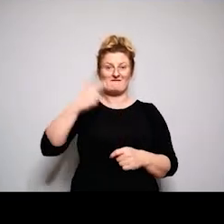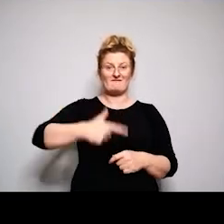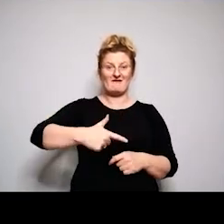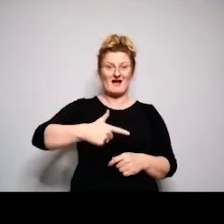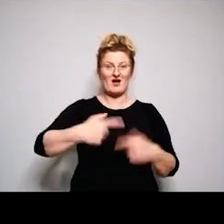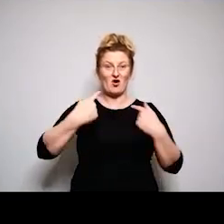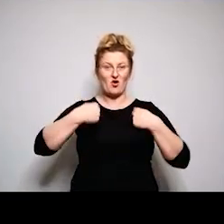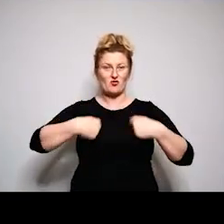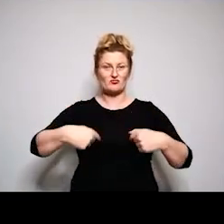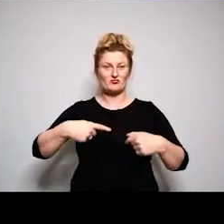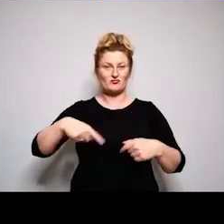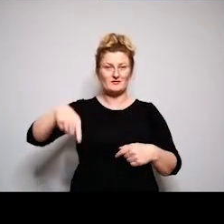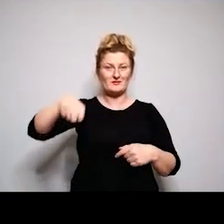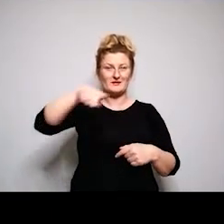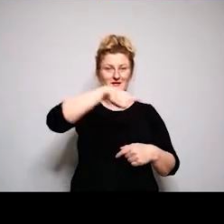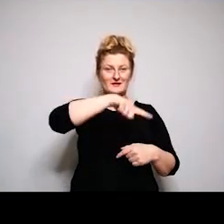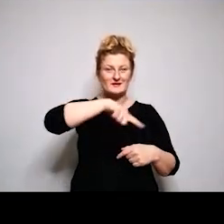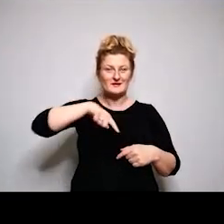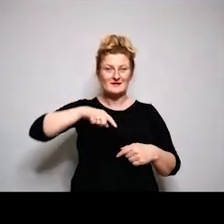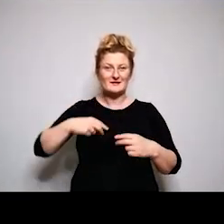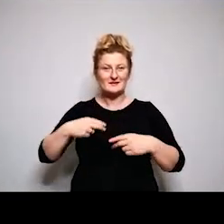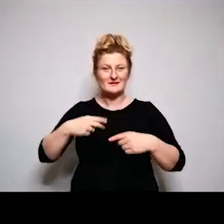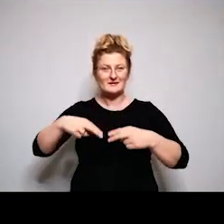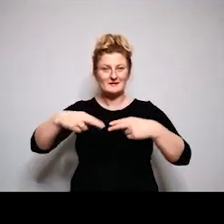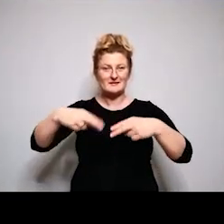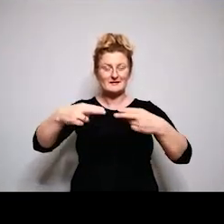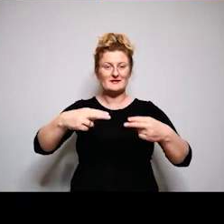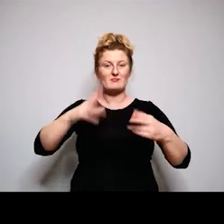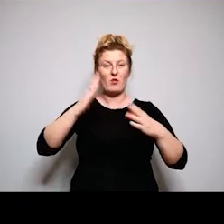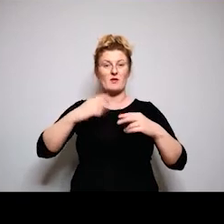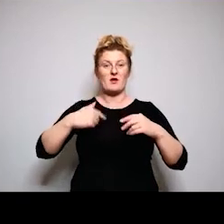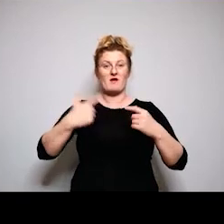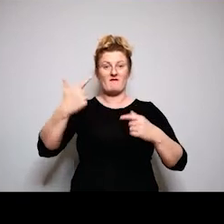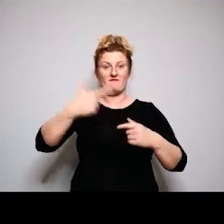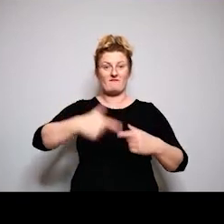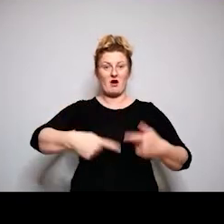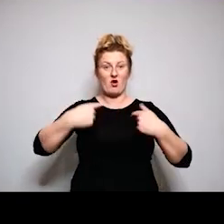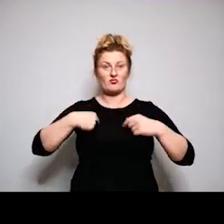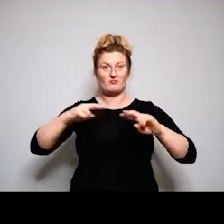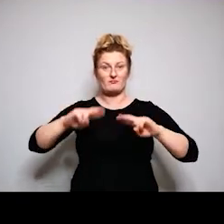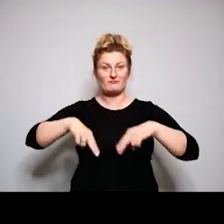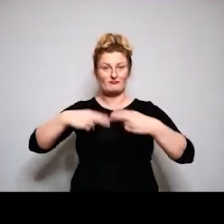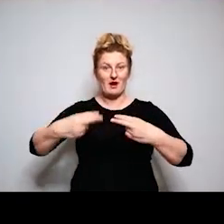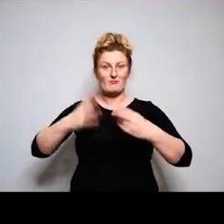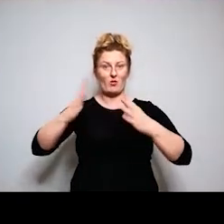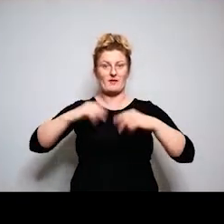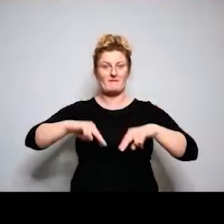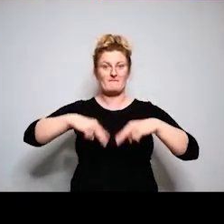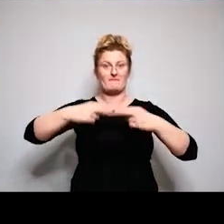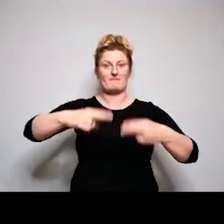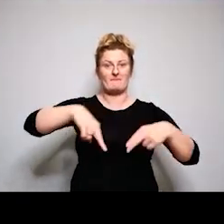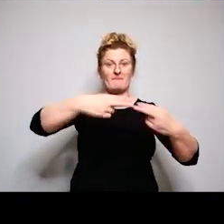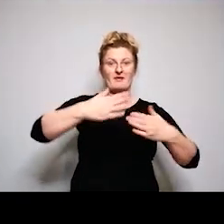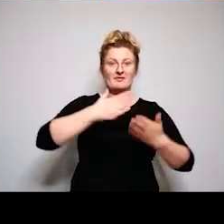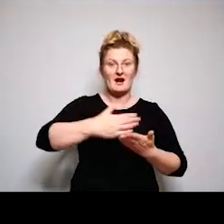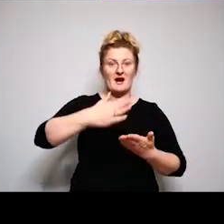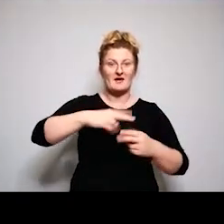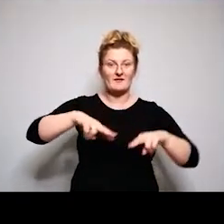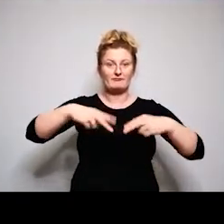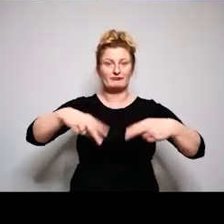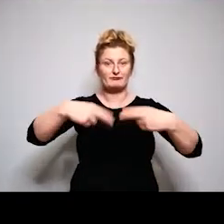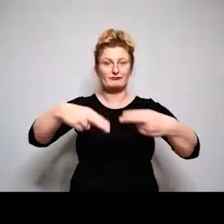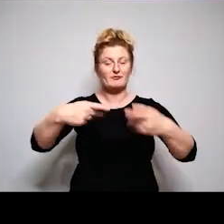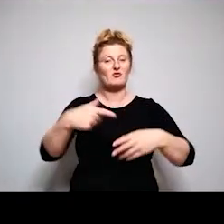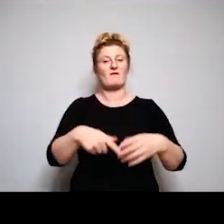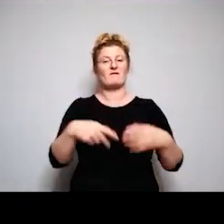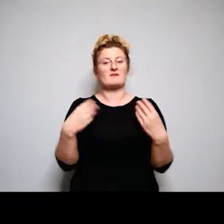that. Because let's say one of these people is going to be leading in one squad of 20 people. That's